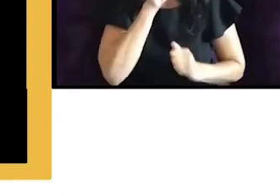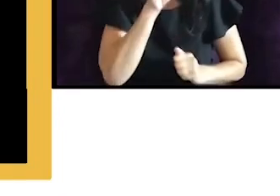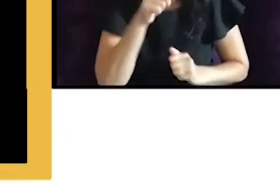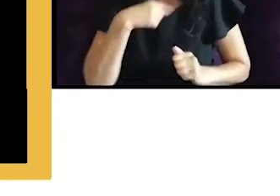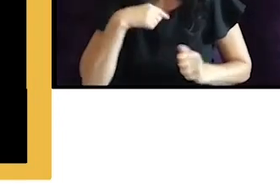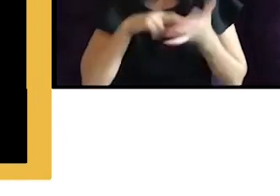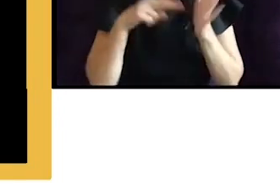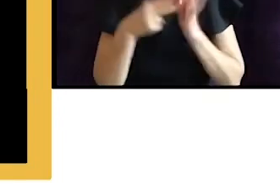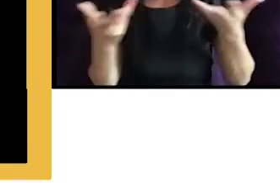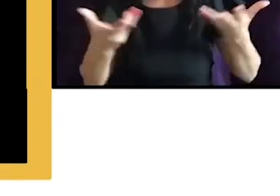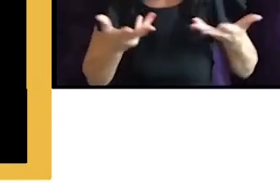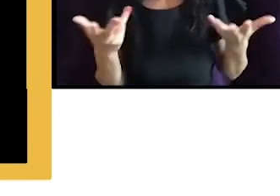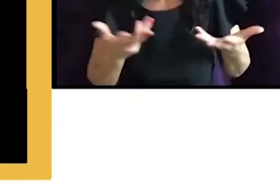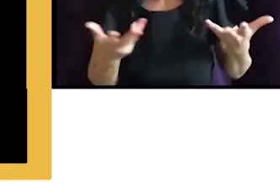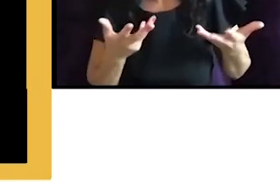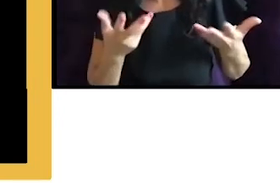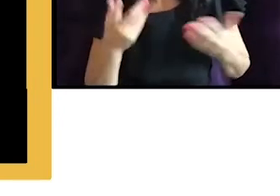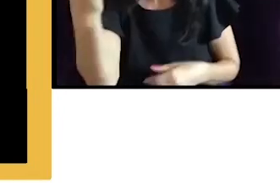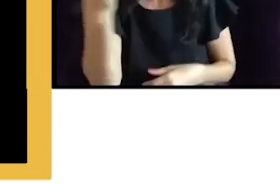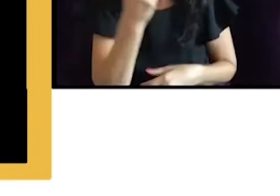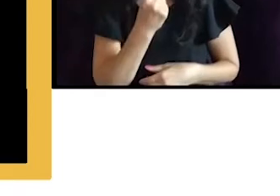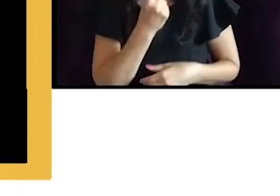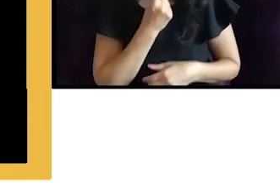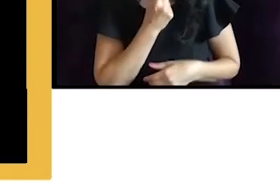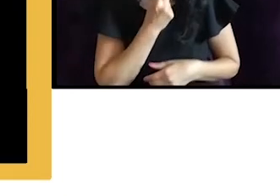In other words,